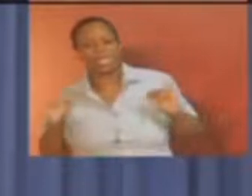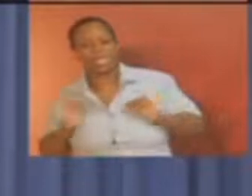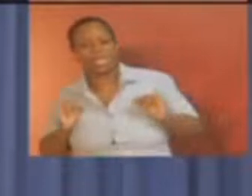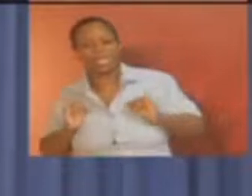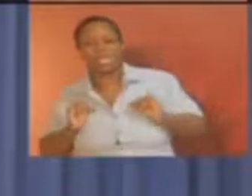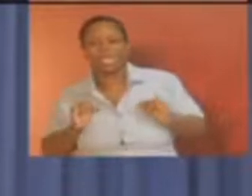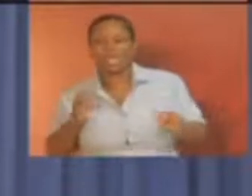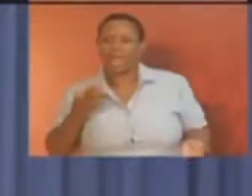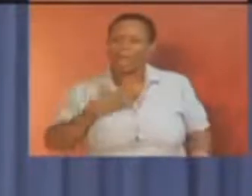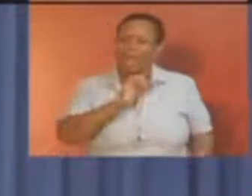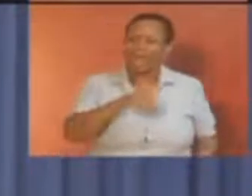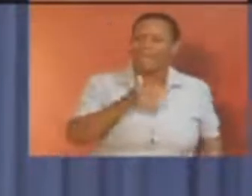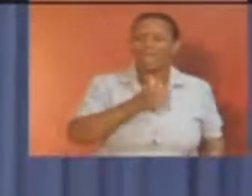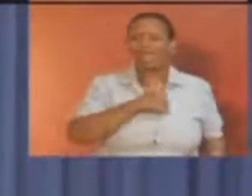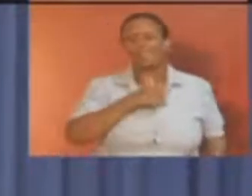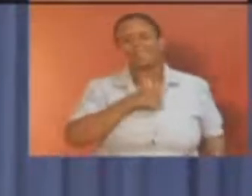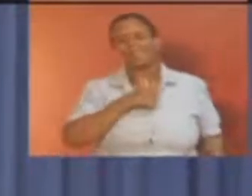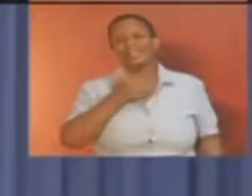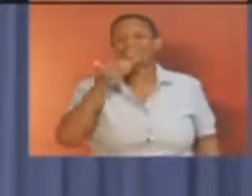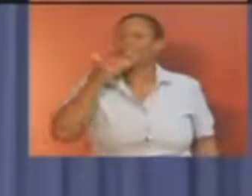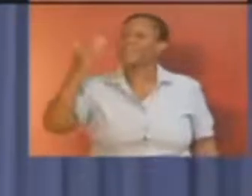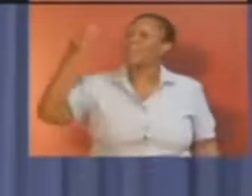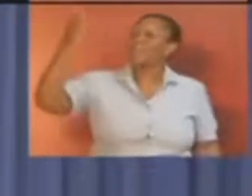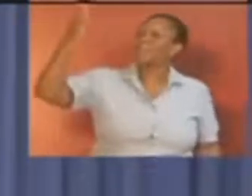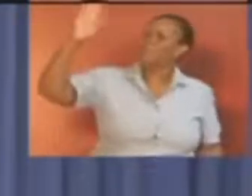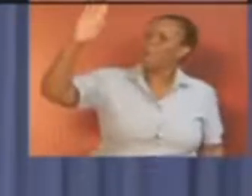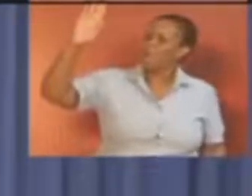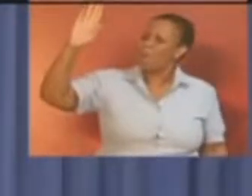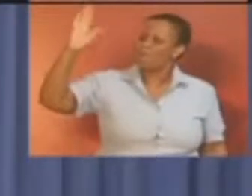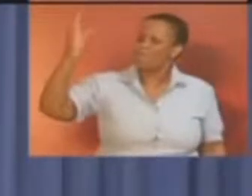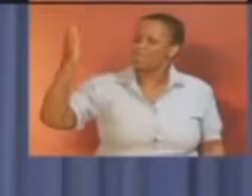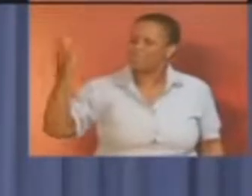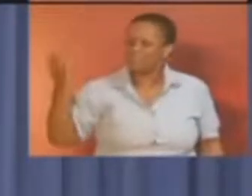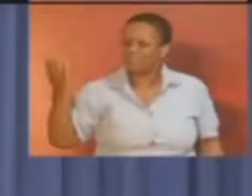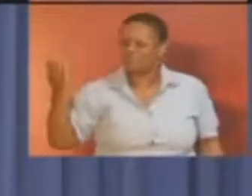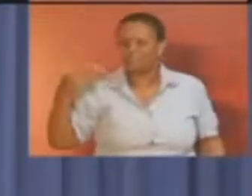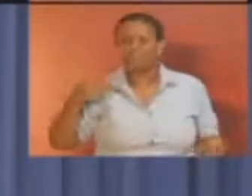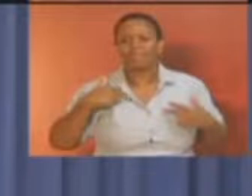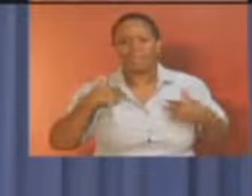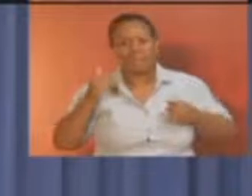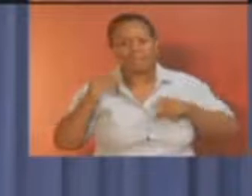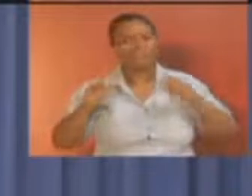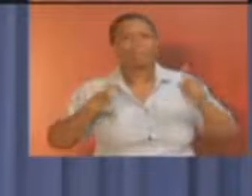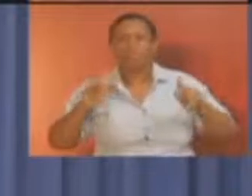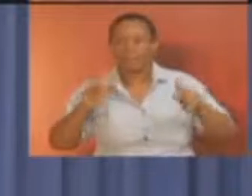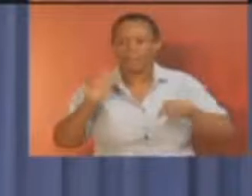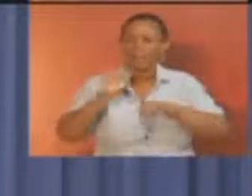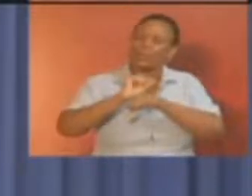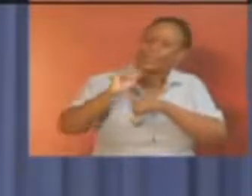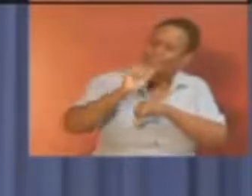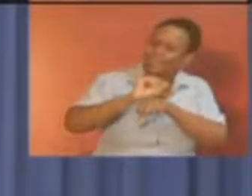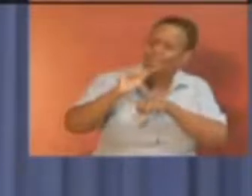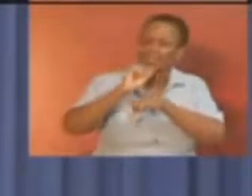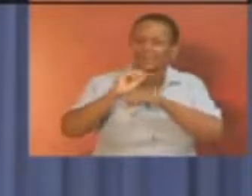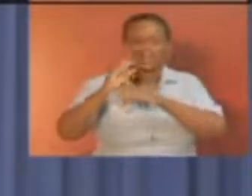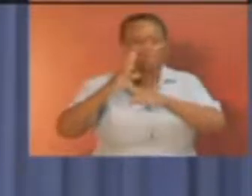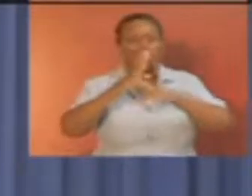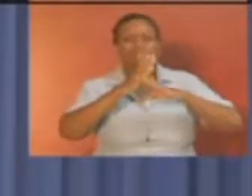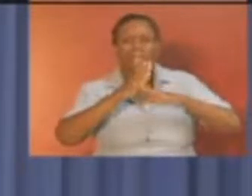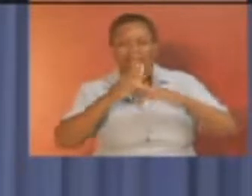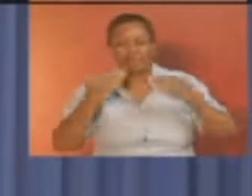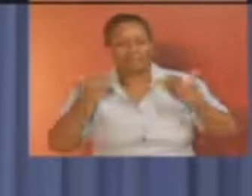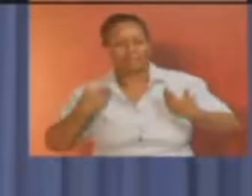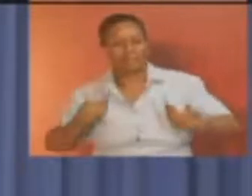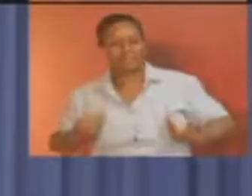a cohort of the population who is going to the breaches to keep the power on, to keep the gas flowing off